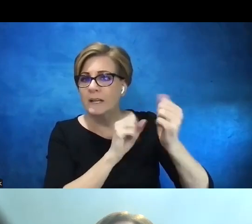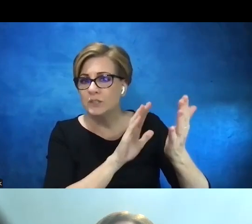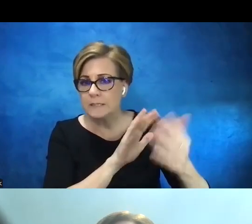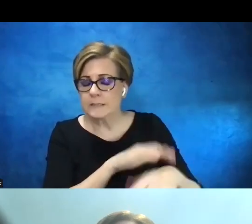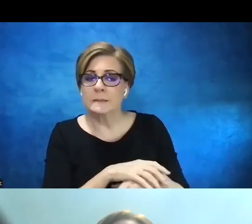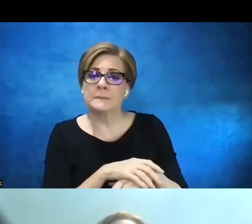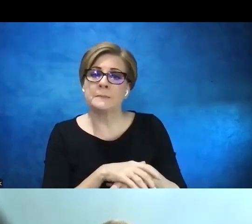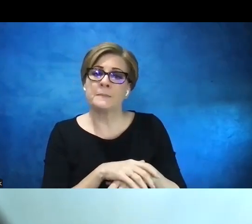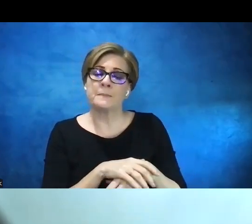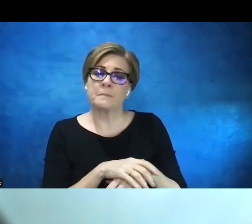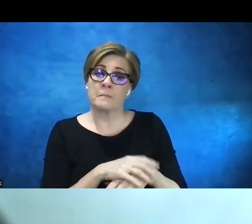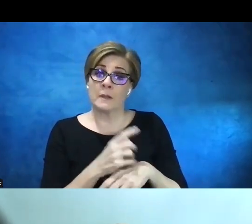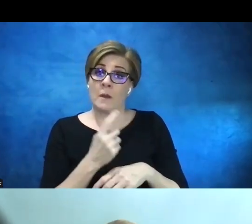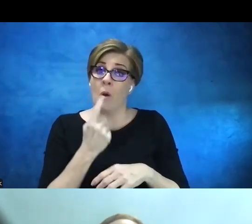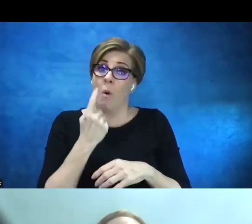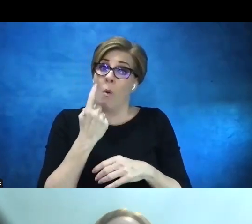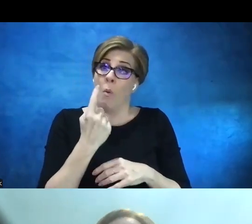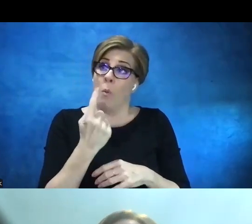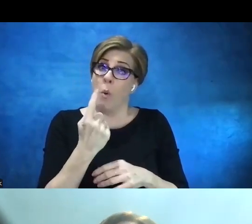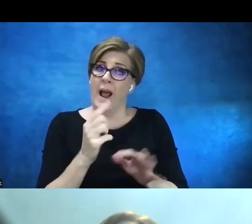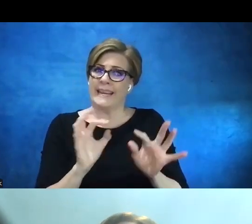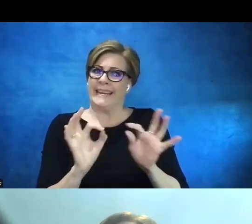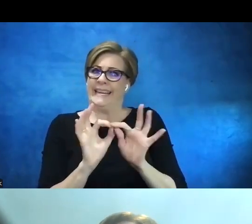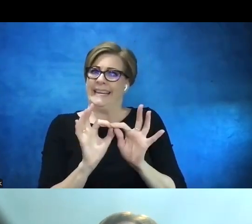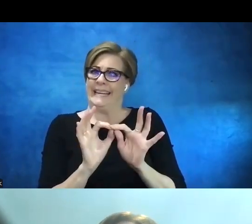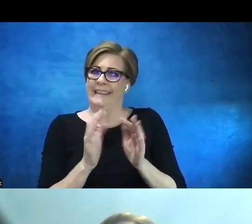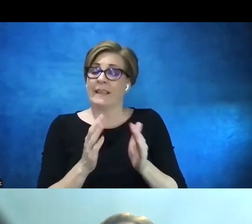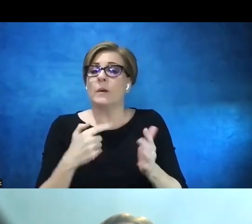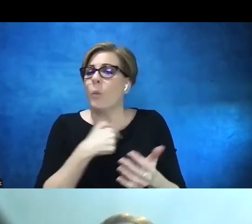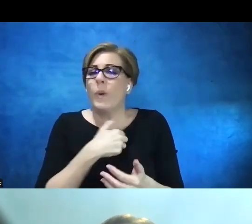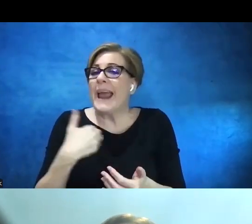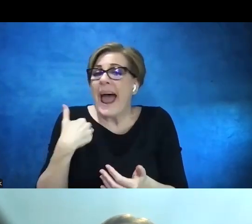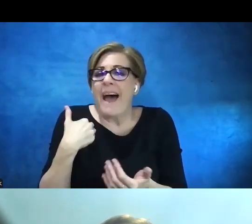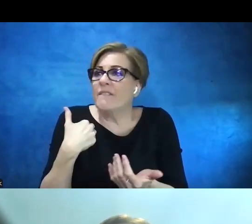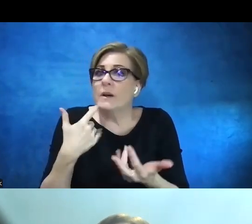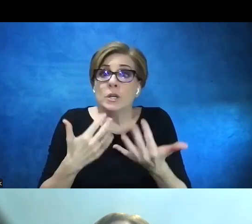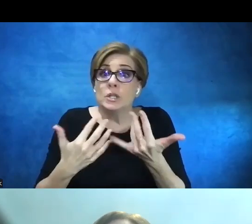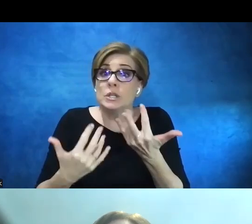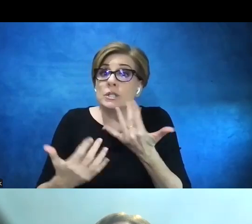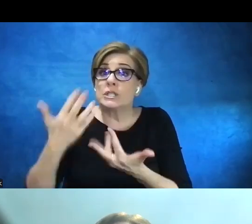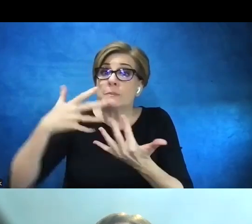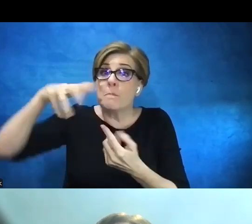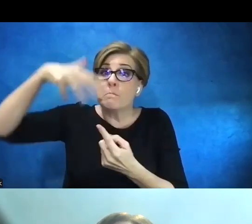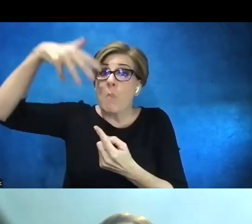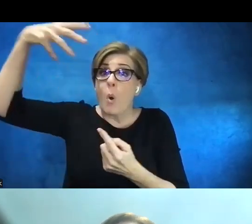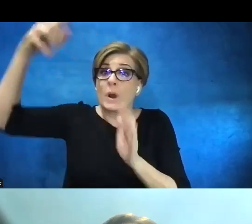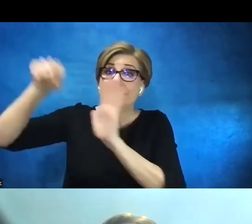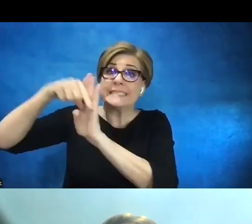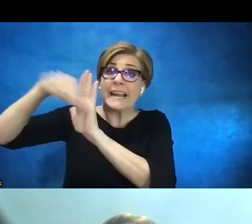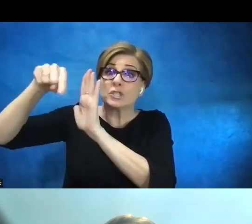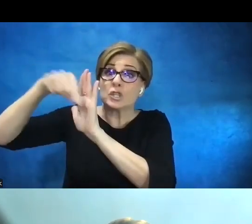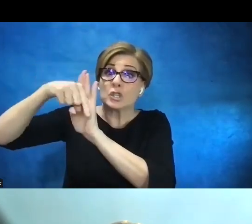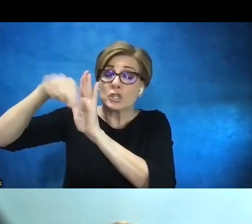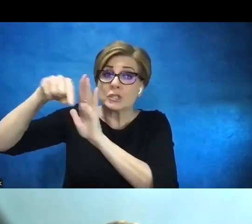one of the key things I think of is we have smoke detectors all in our house, in our offices. That's